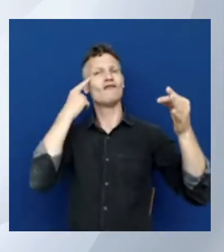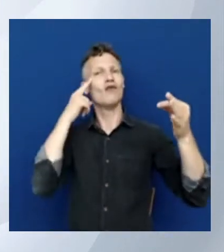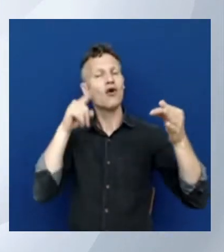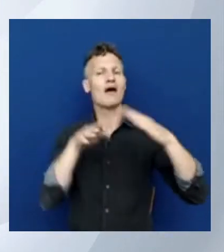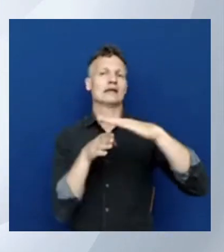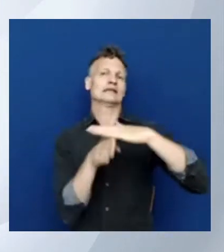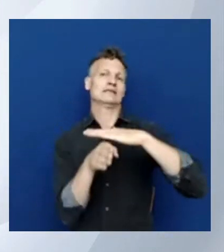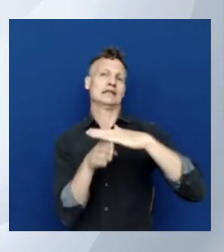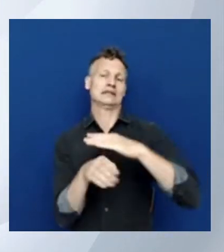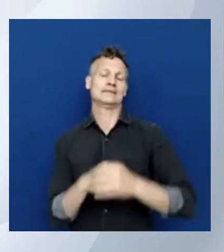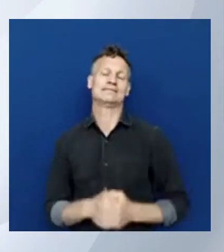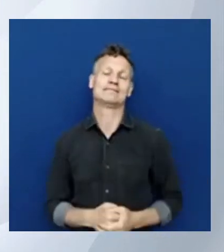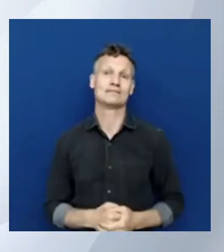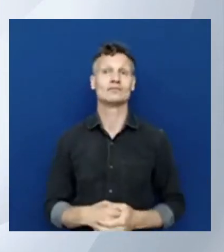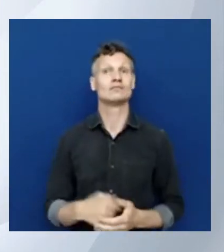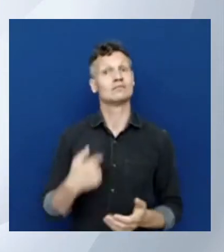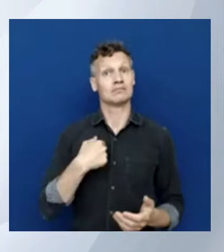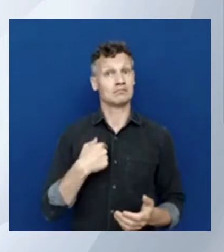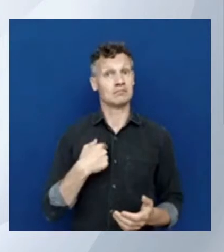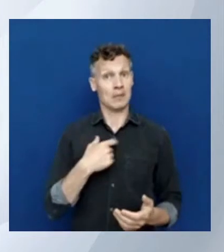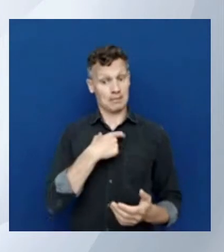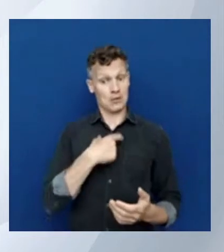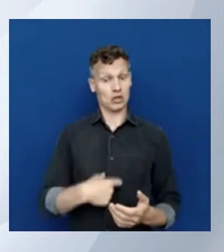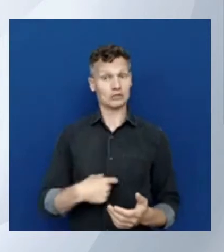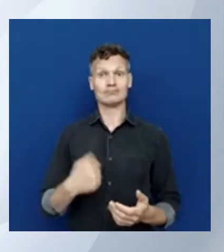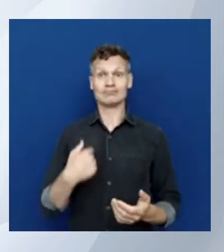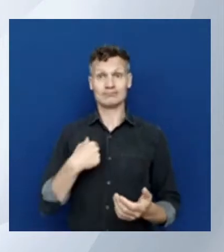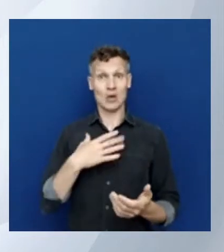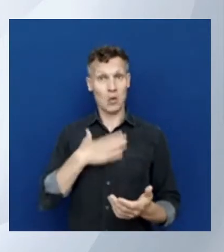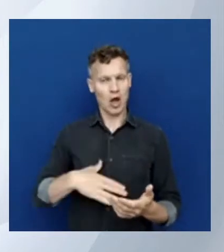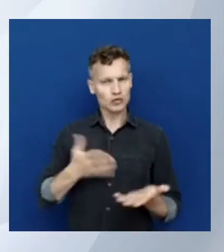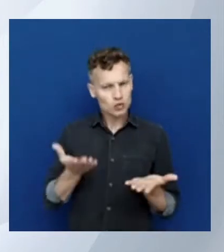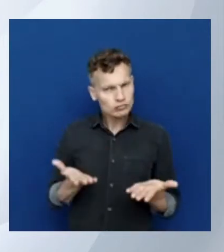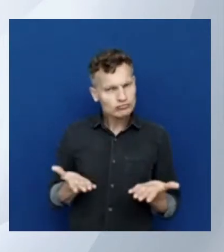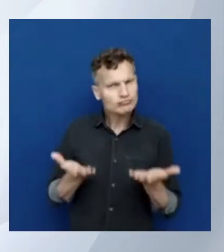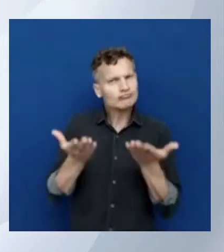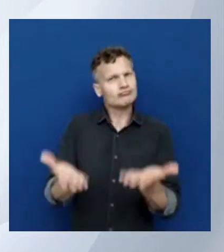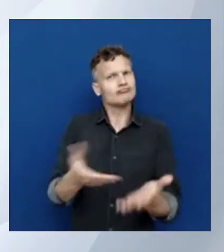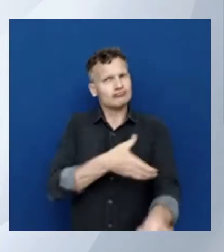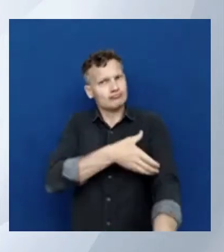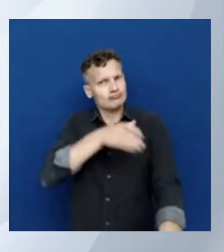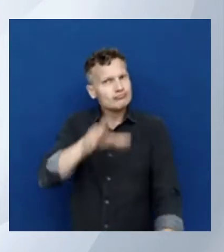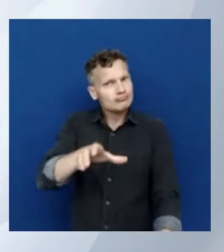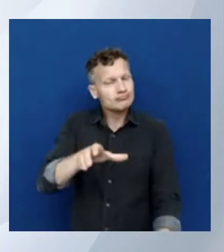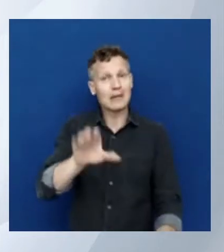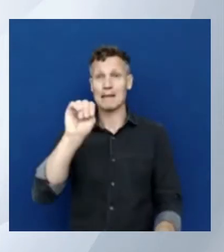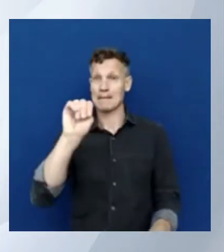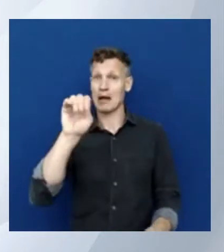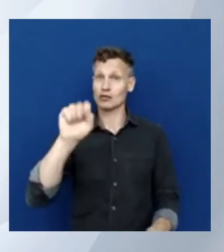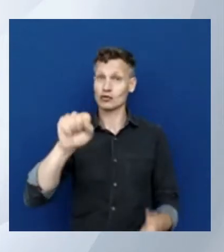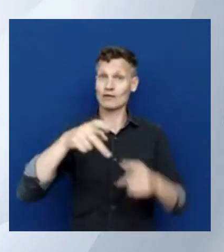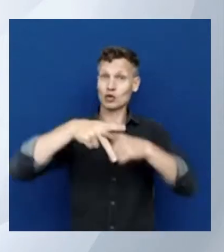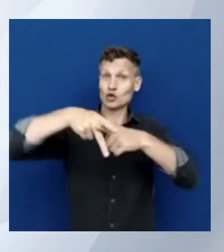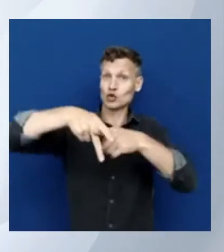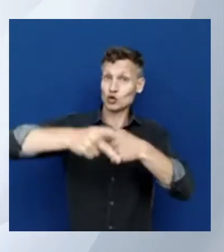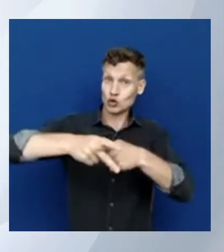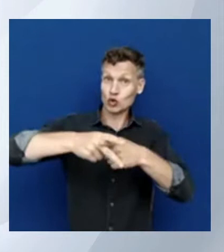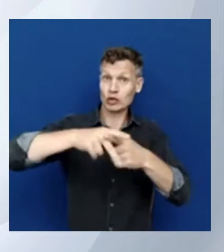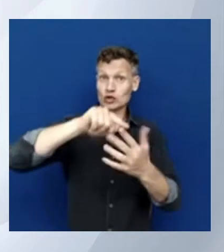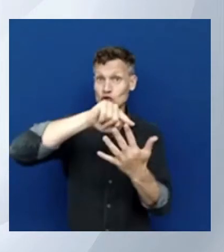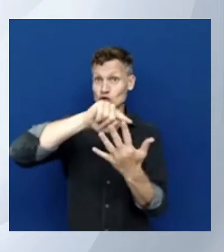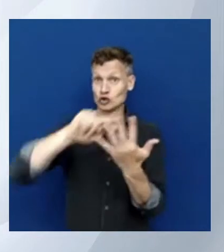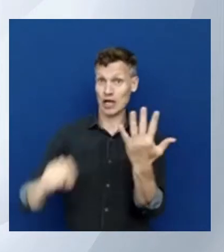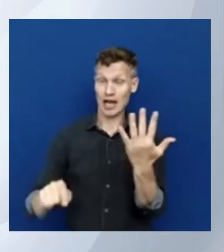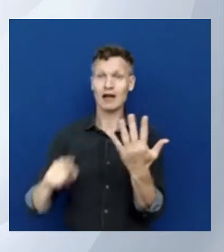to be able to use the Microsoft toolchain to create accessible development web apps